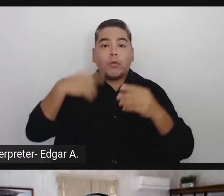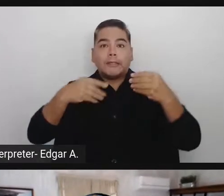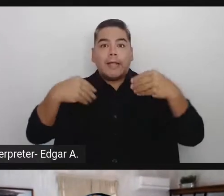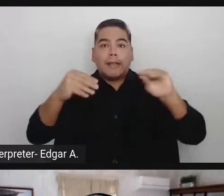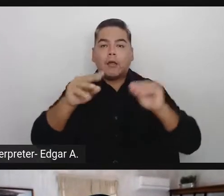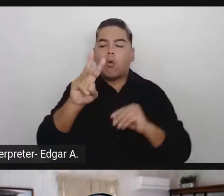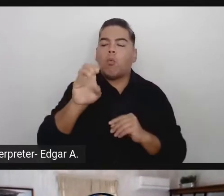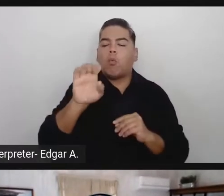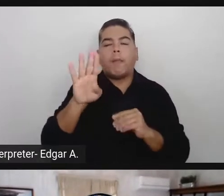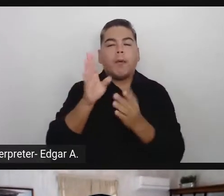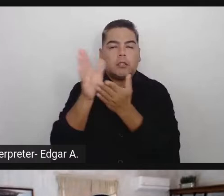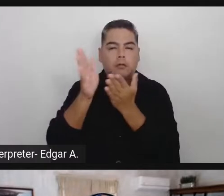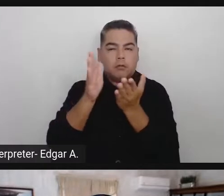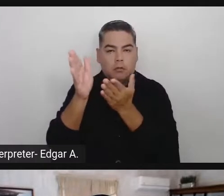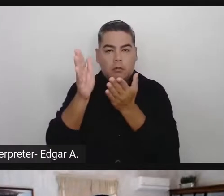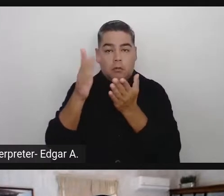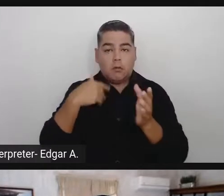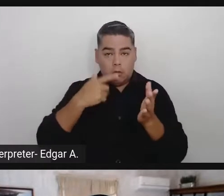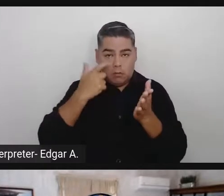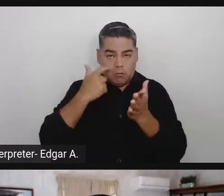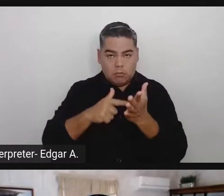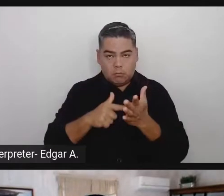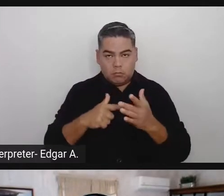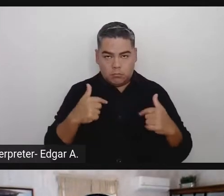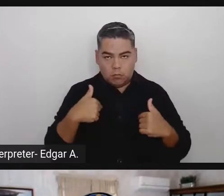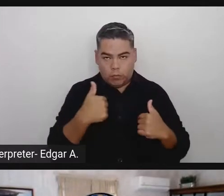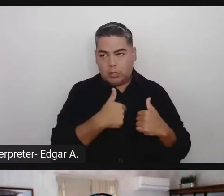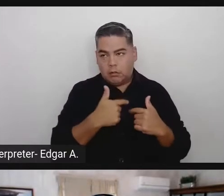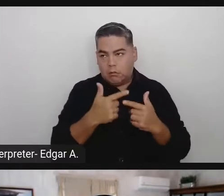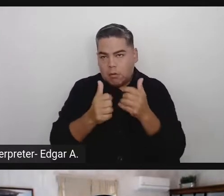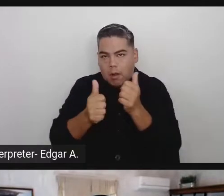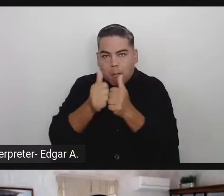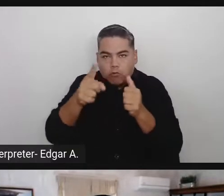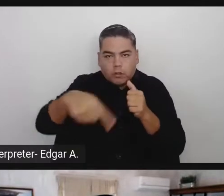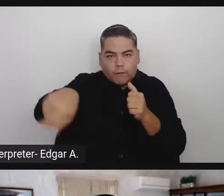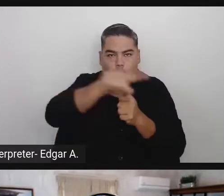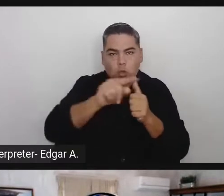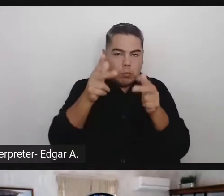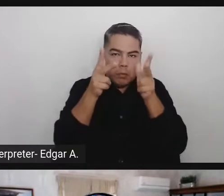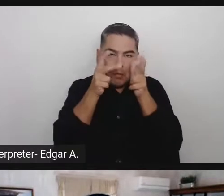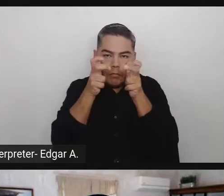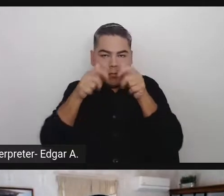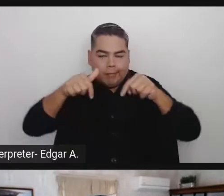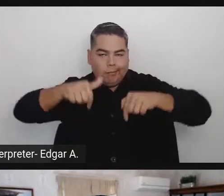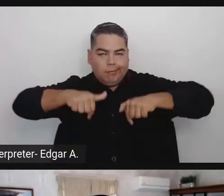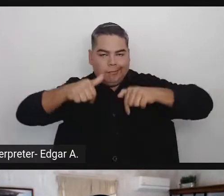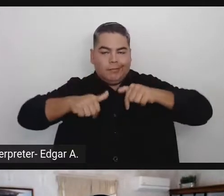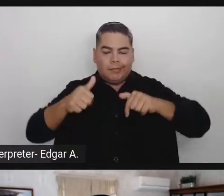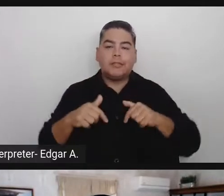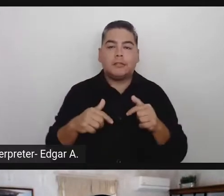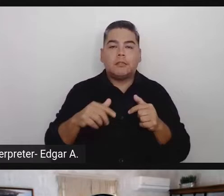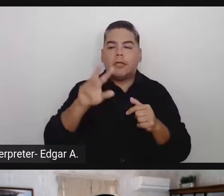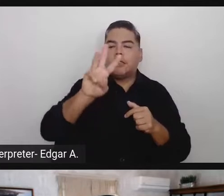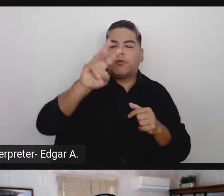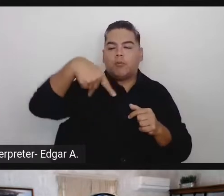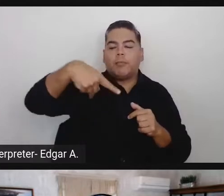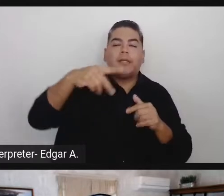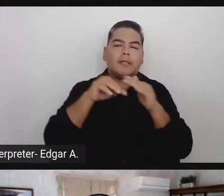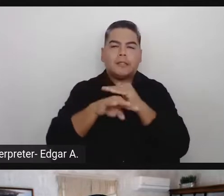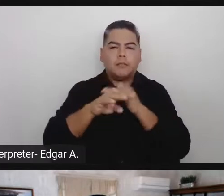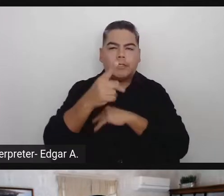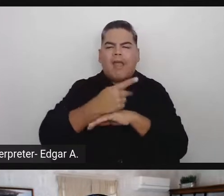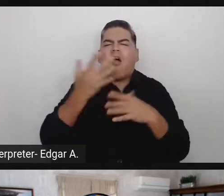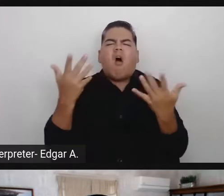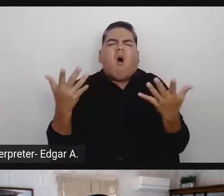that while we and probably most of the attendees here at WP Accessibility Day kind of already get it